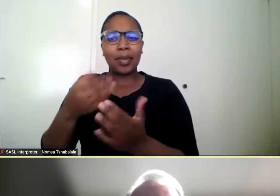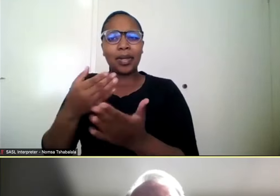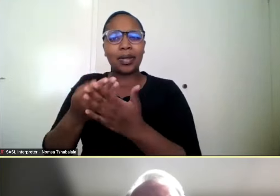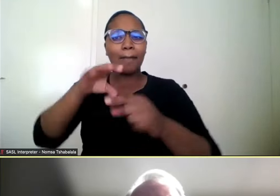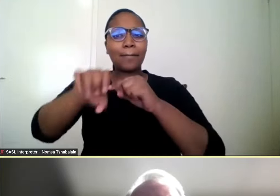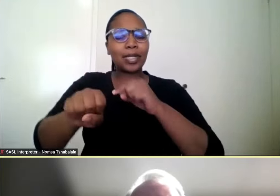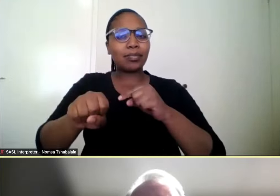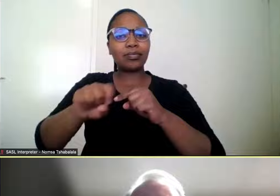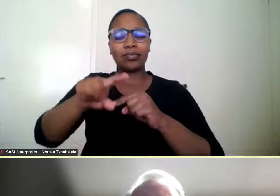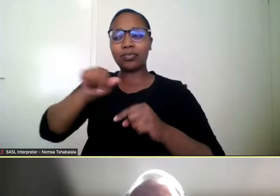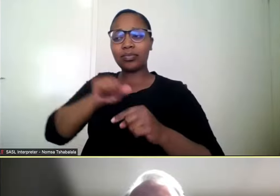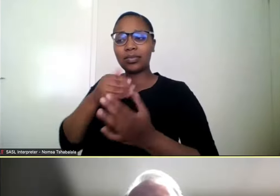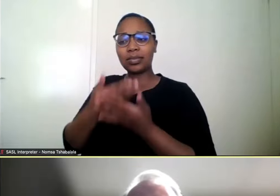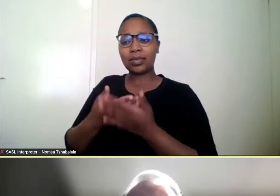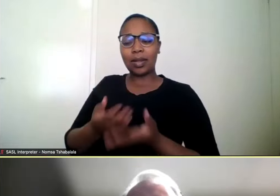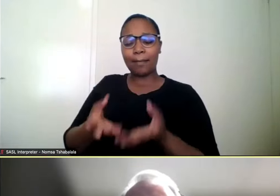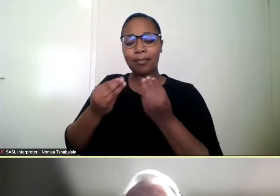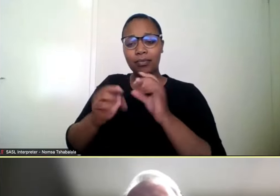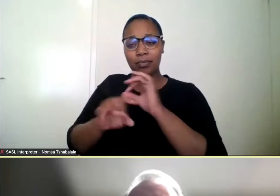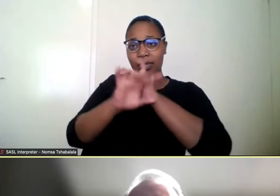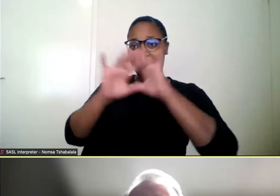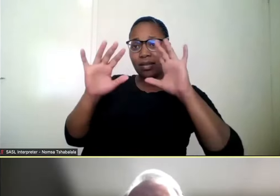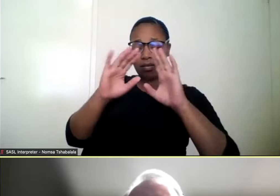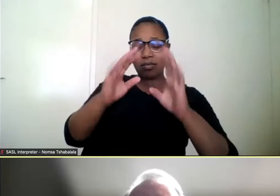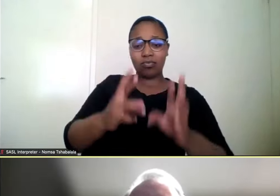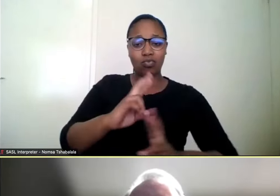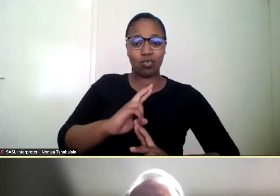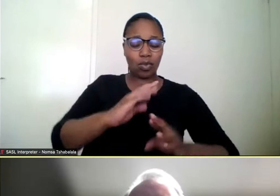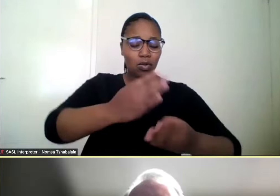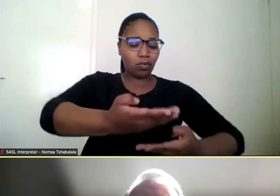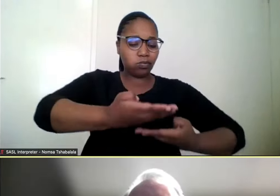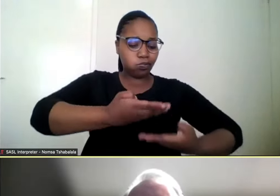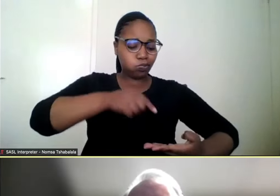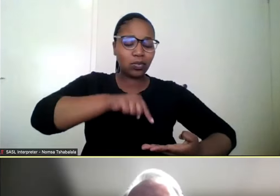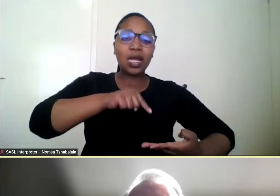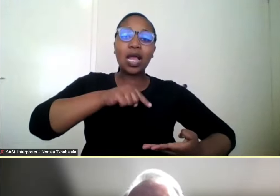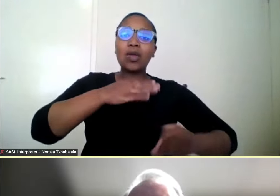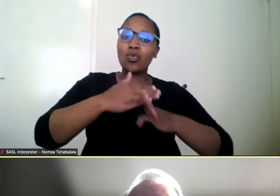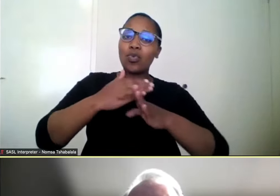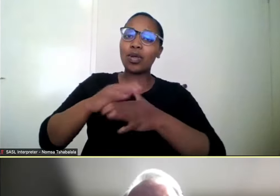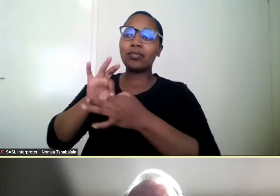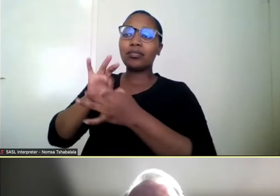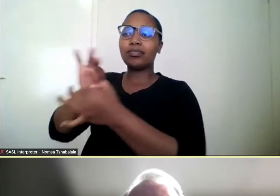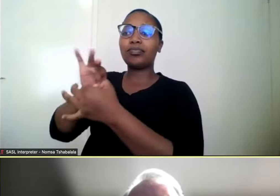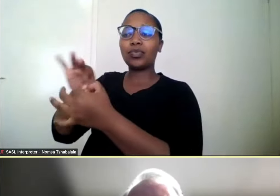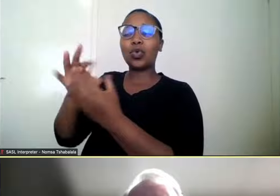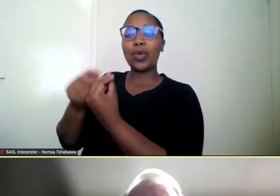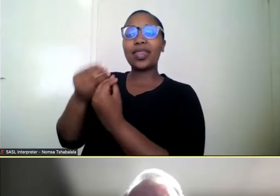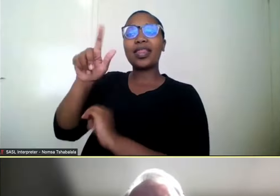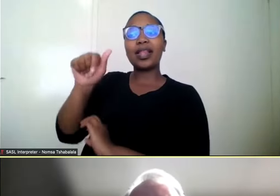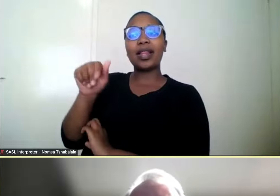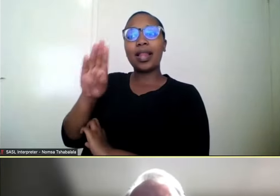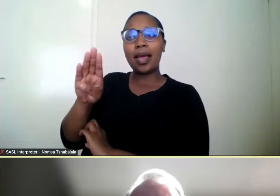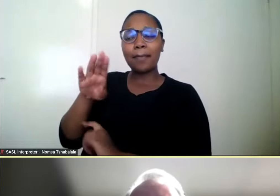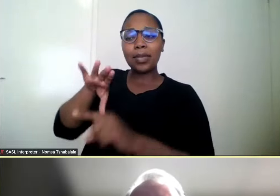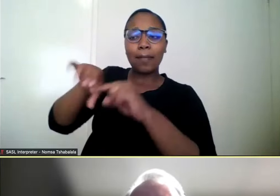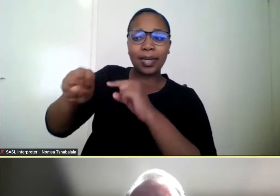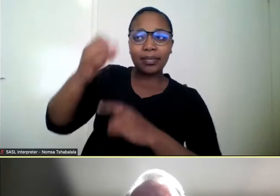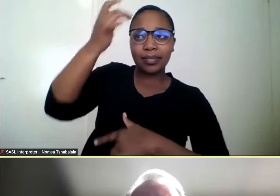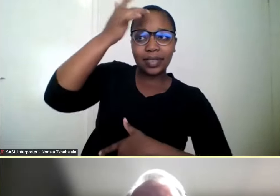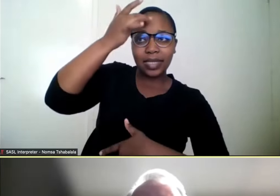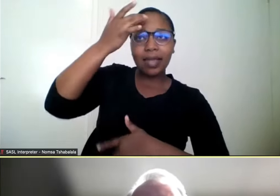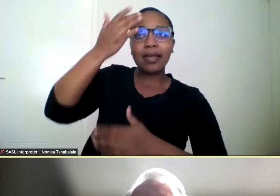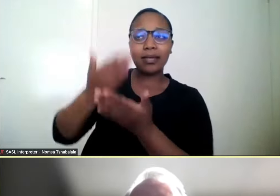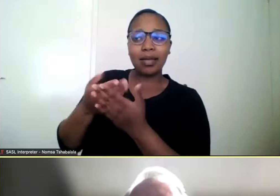a good sense, and working together closely with the diagnostic labs, the NHLS and the private